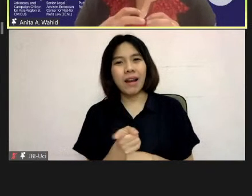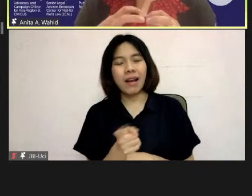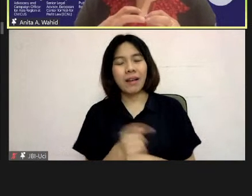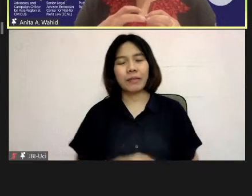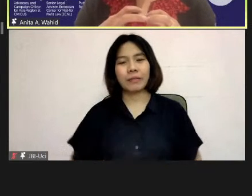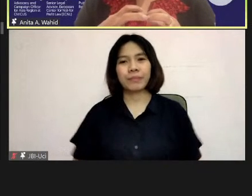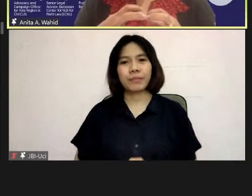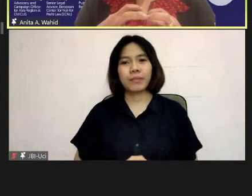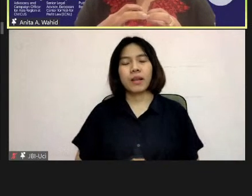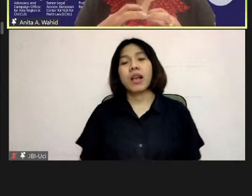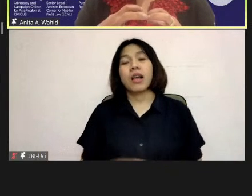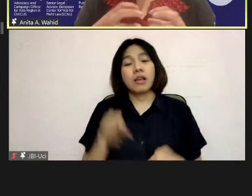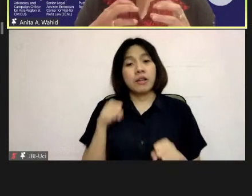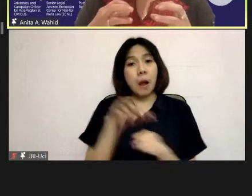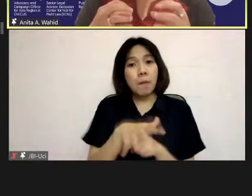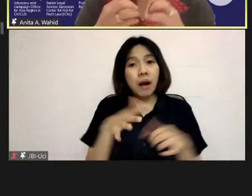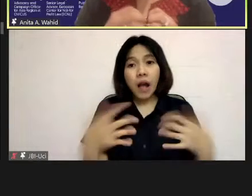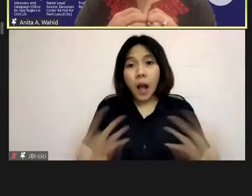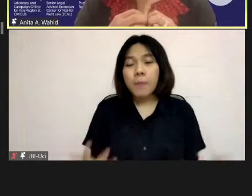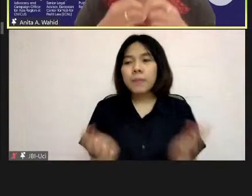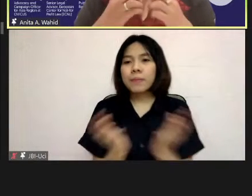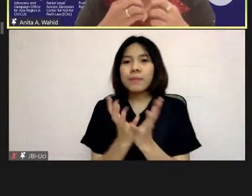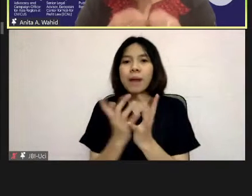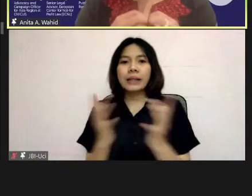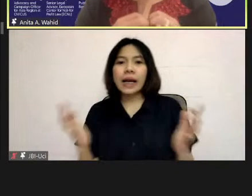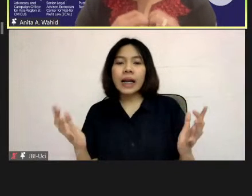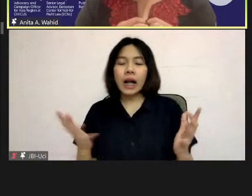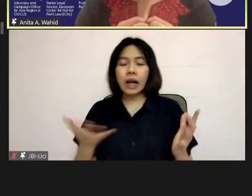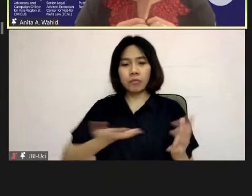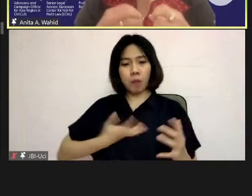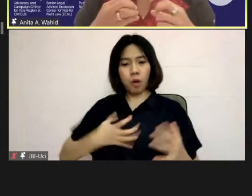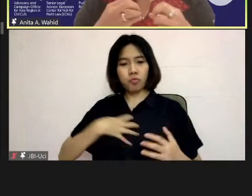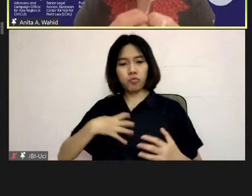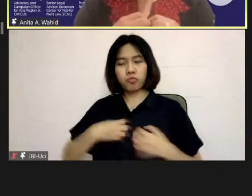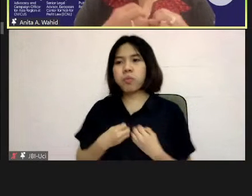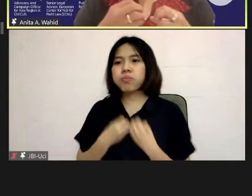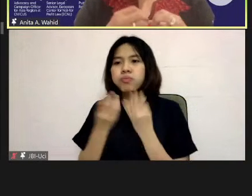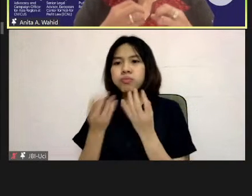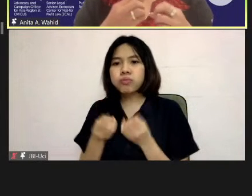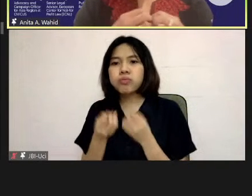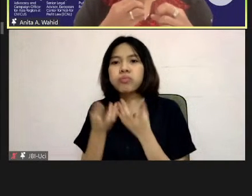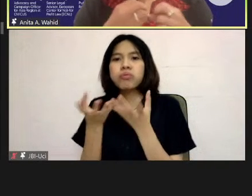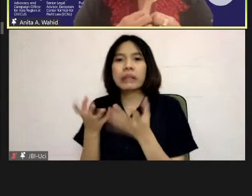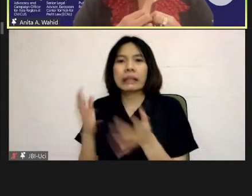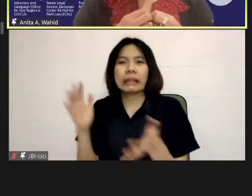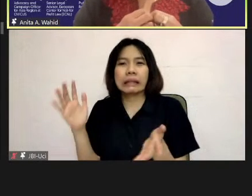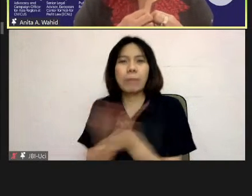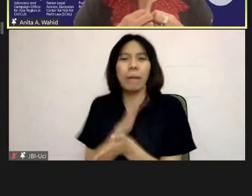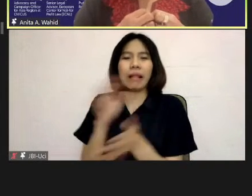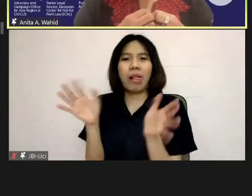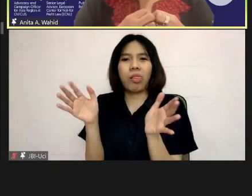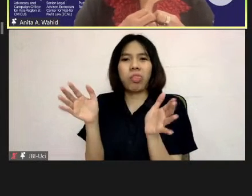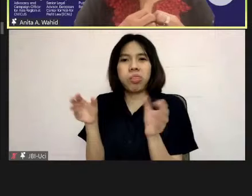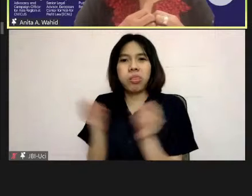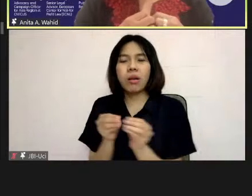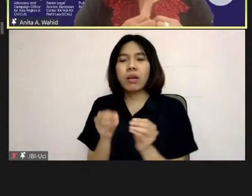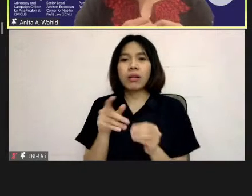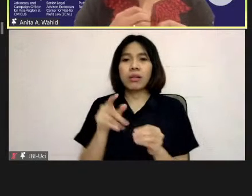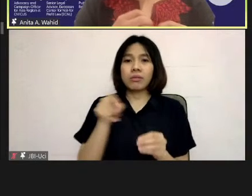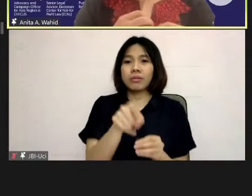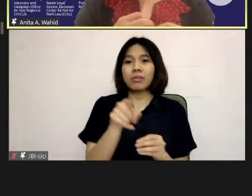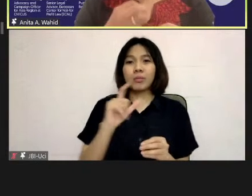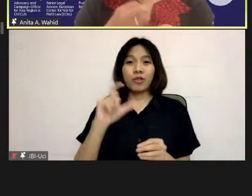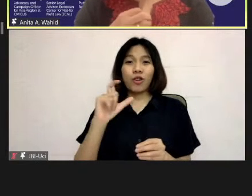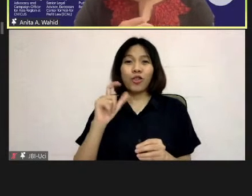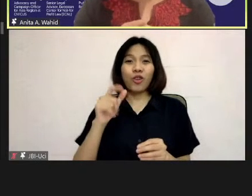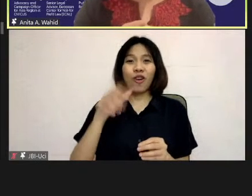how the civic space become narrower or becomes shrinking,